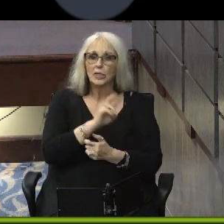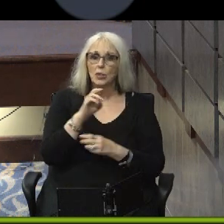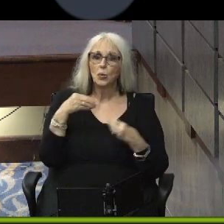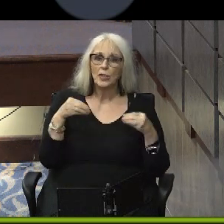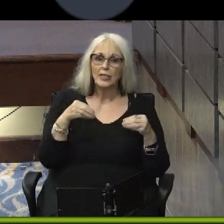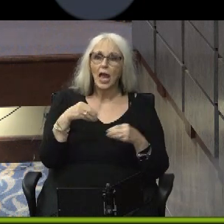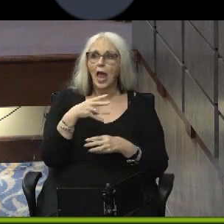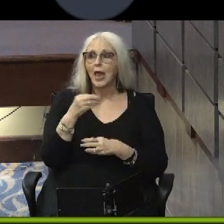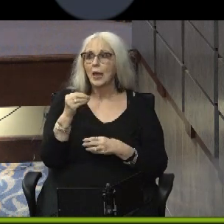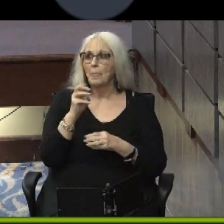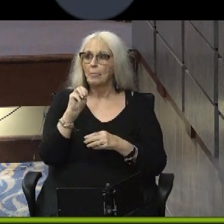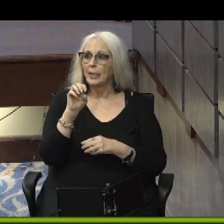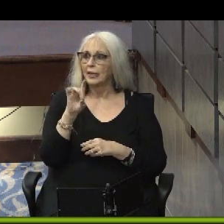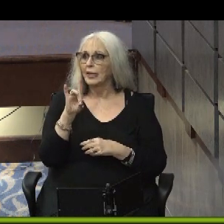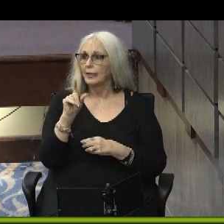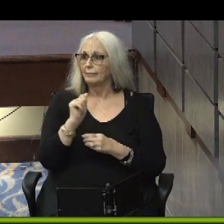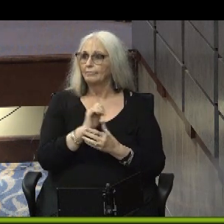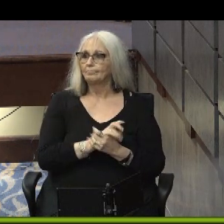to name a few.